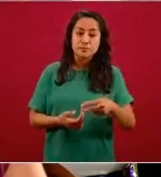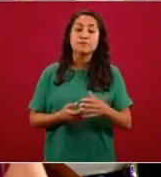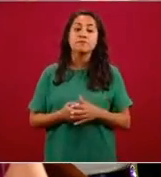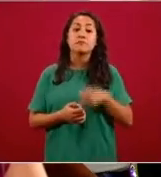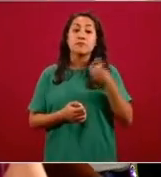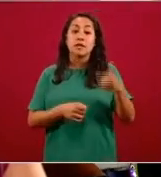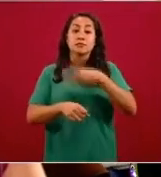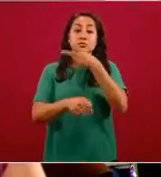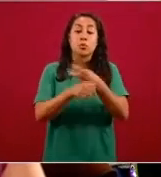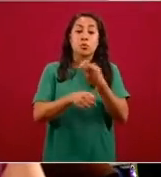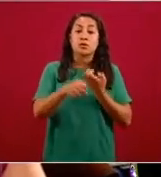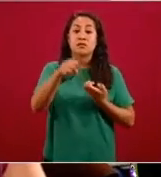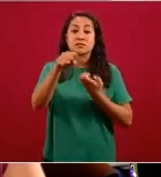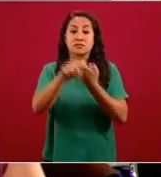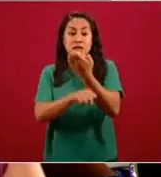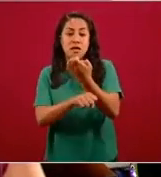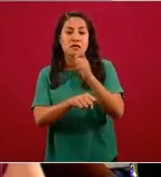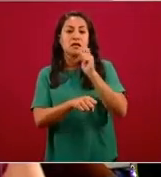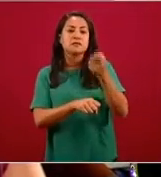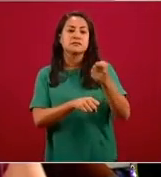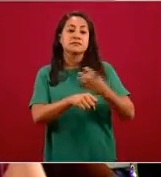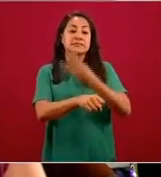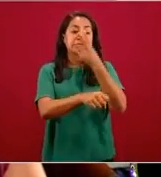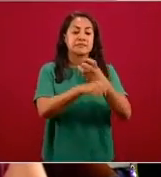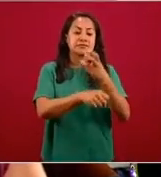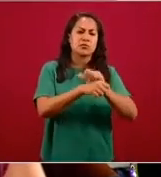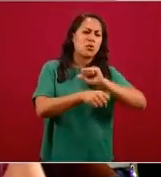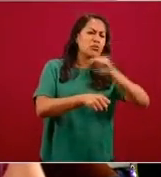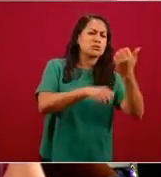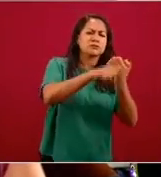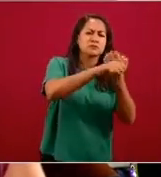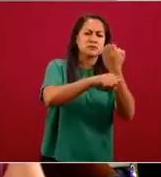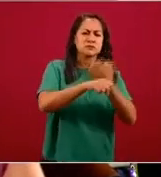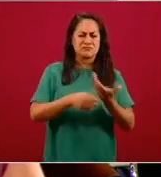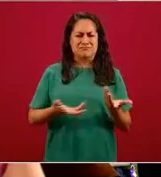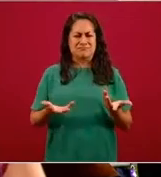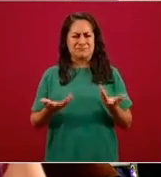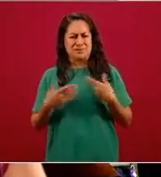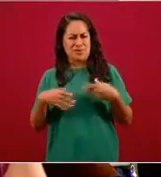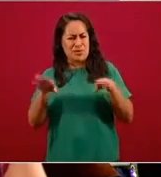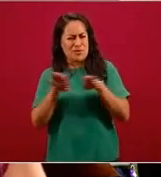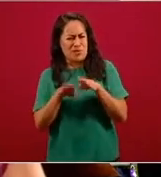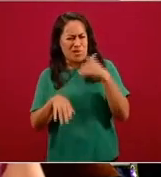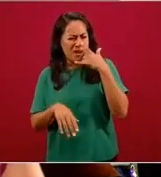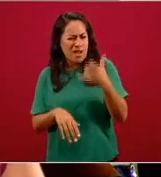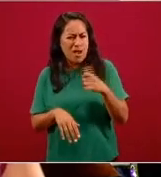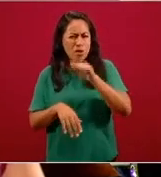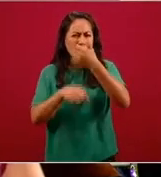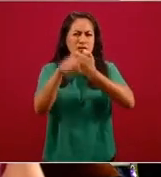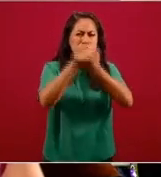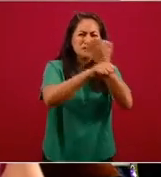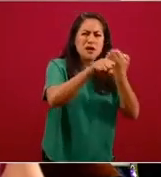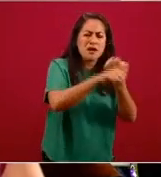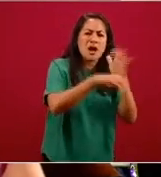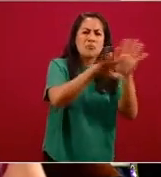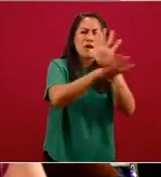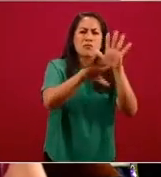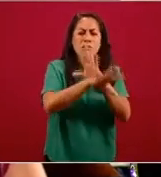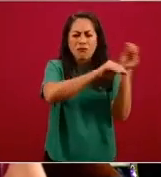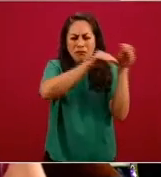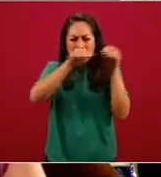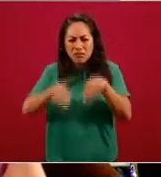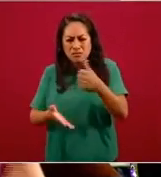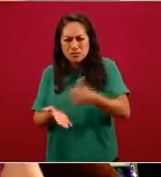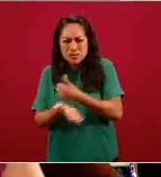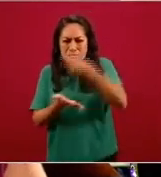state se of Mexico están and other states. trasladando Why justamente de are otras you entidades aquí a la transporting capital, si es por falta de people from recursos other states to o here at the